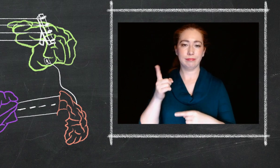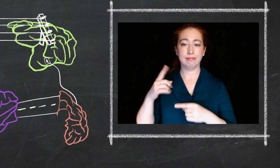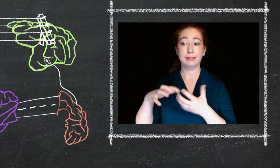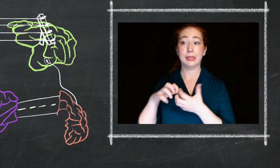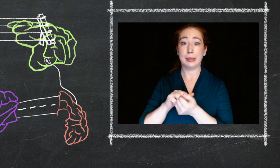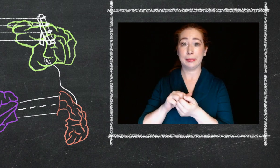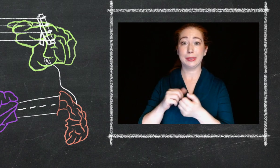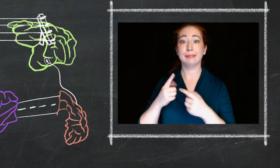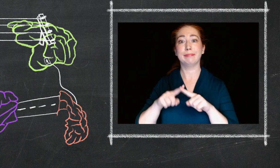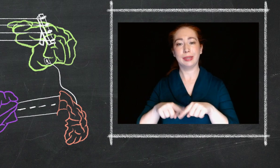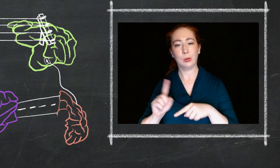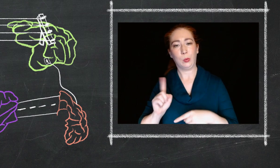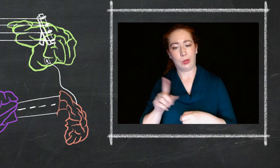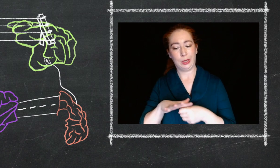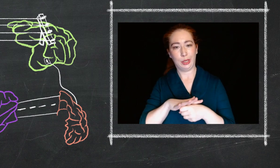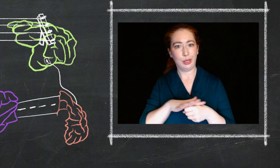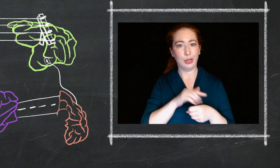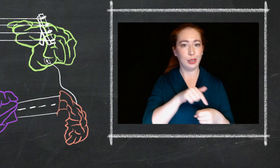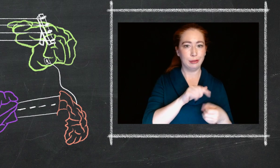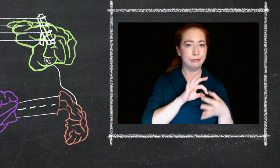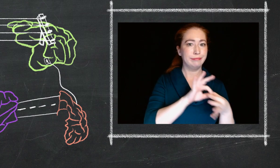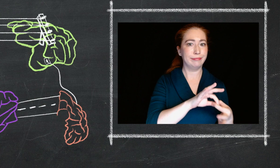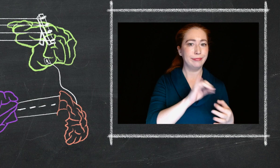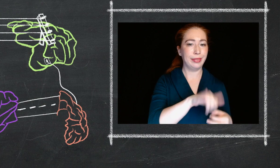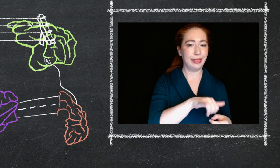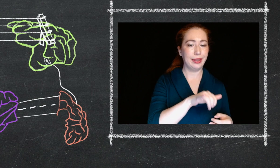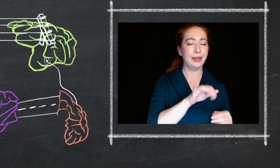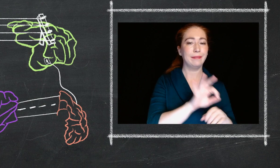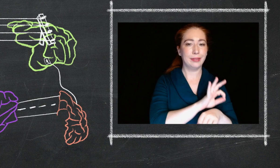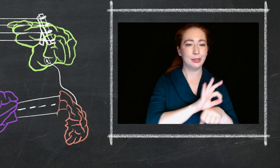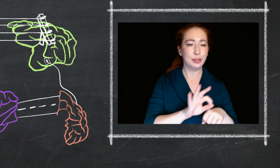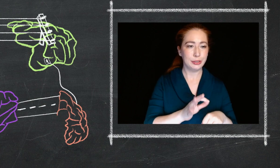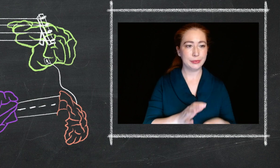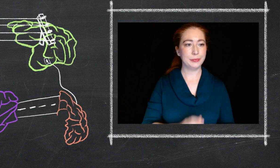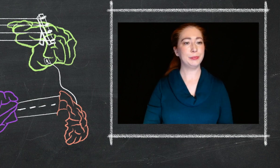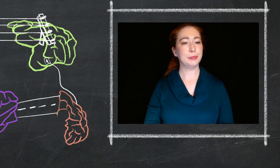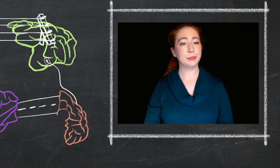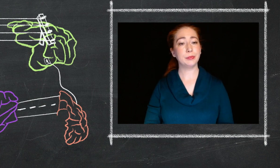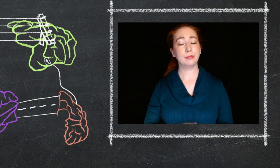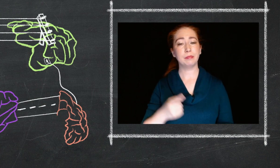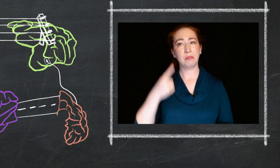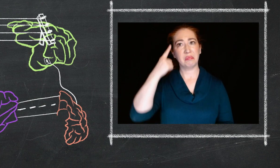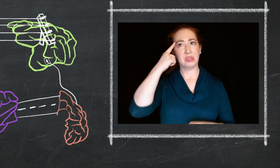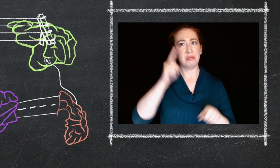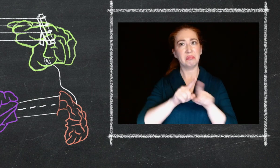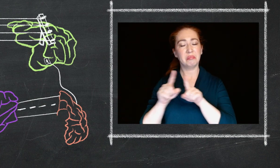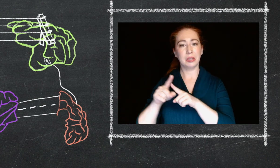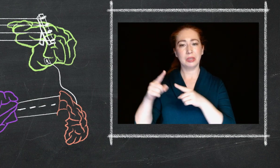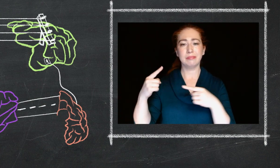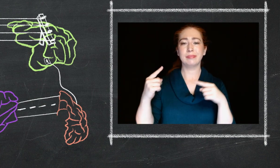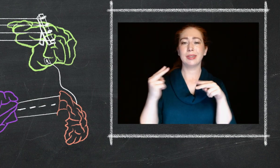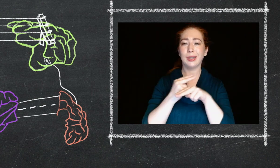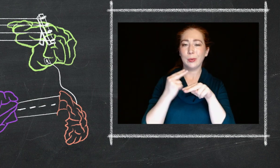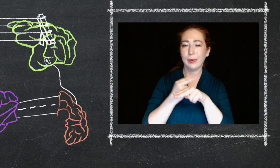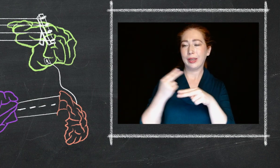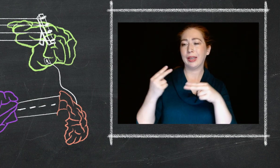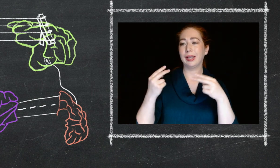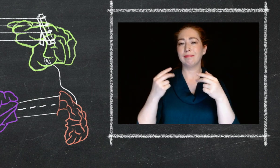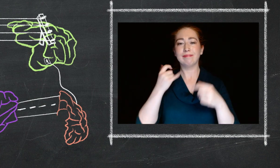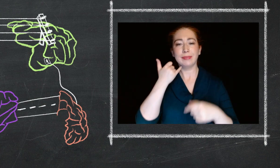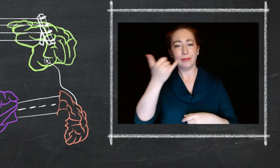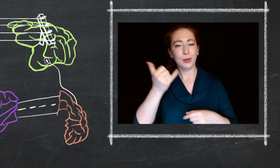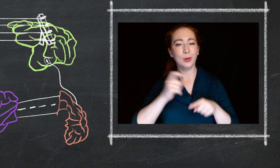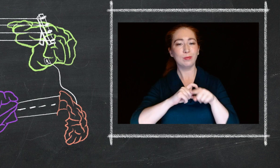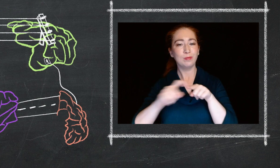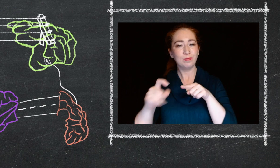Working together is made possible by important connections between brain areas. Think of them as connecting highways